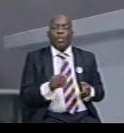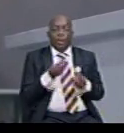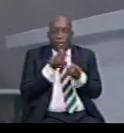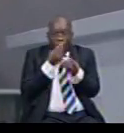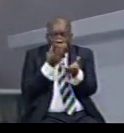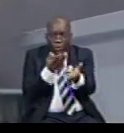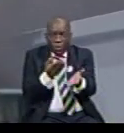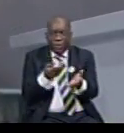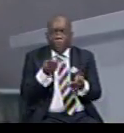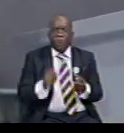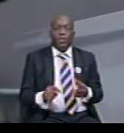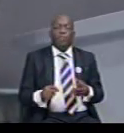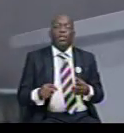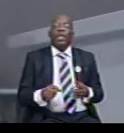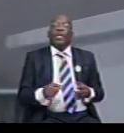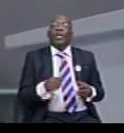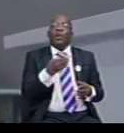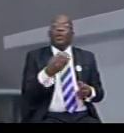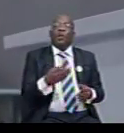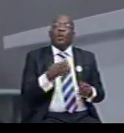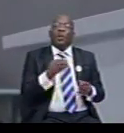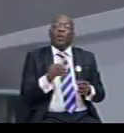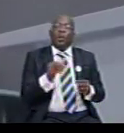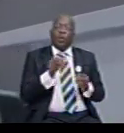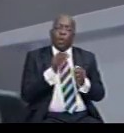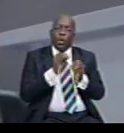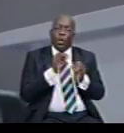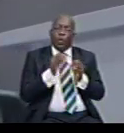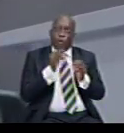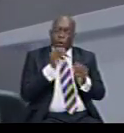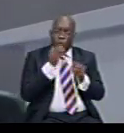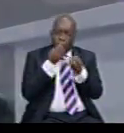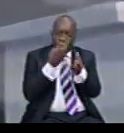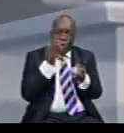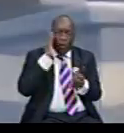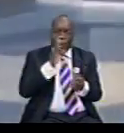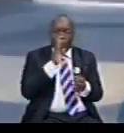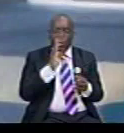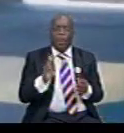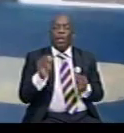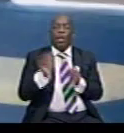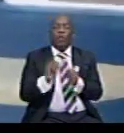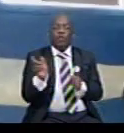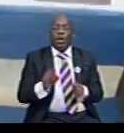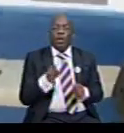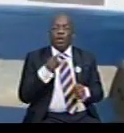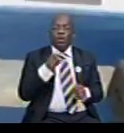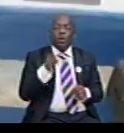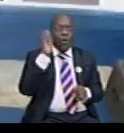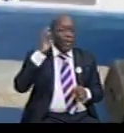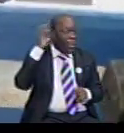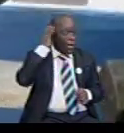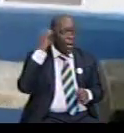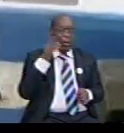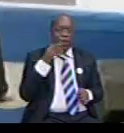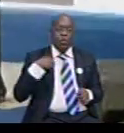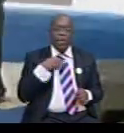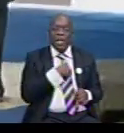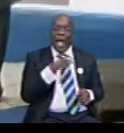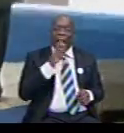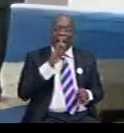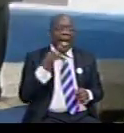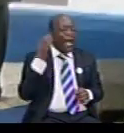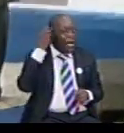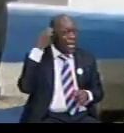will be everywhere. It says you will hear. And how many of us are not hearing? We're hearing. And then it